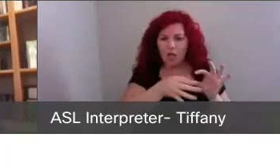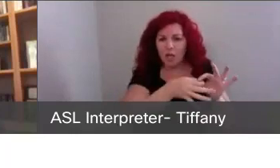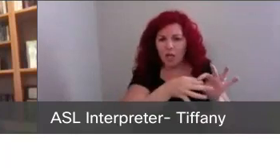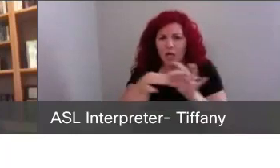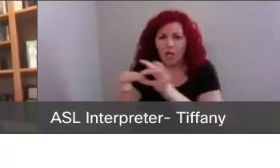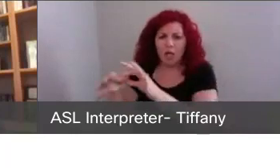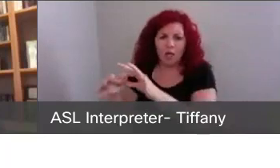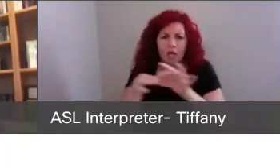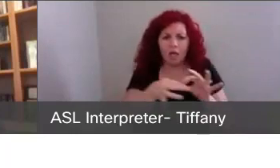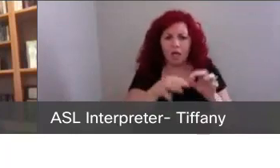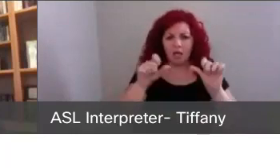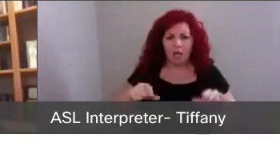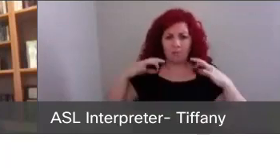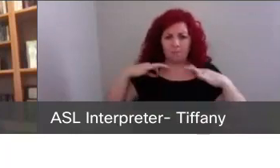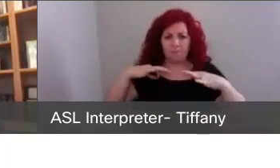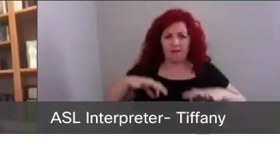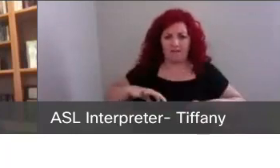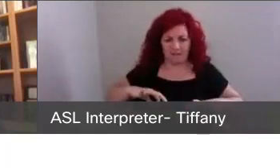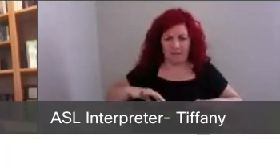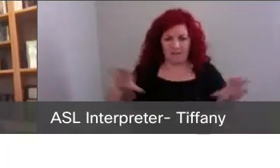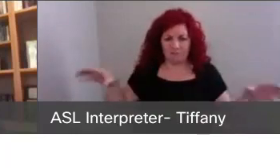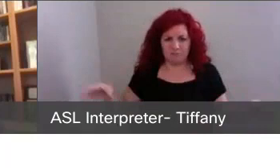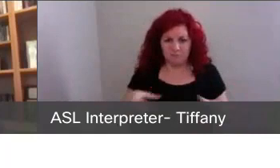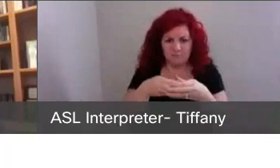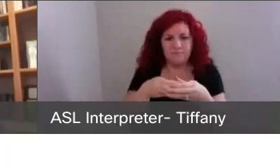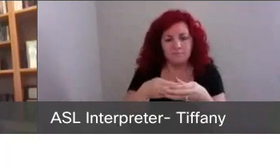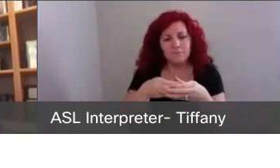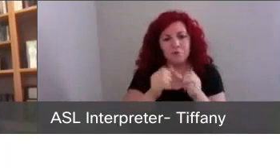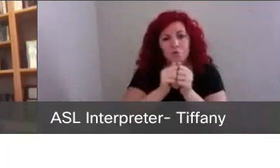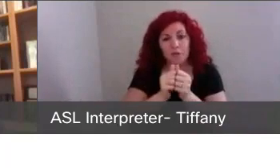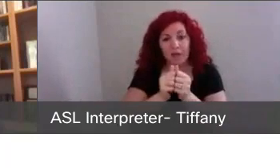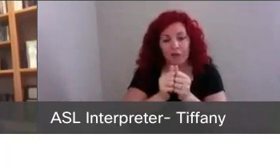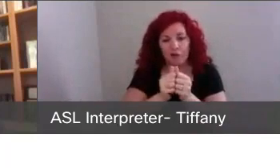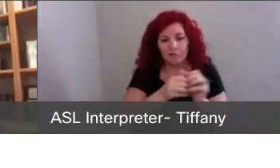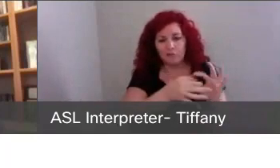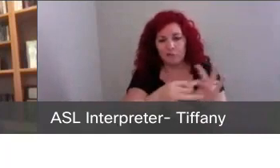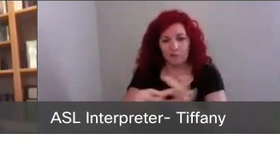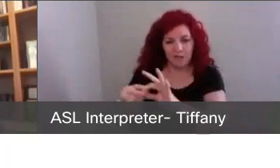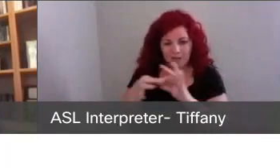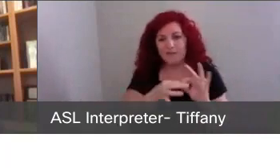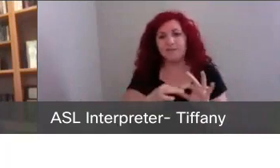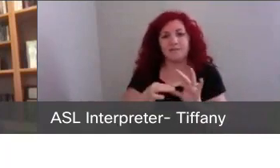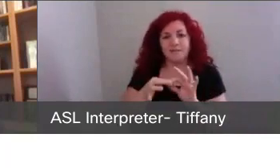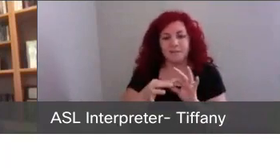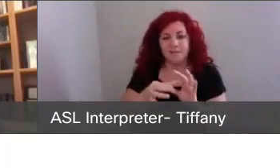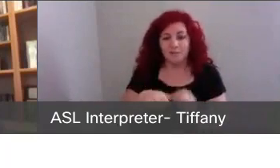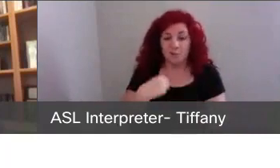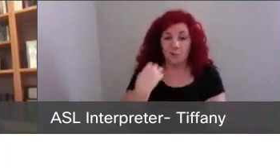would benefit from being kept together, united in